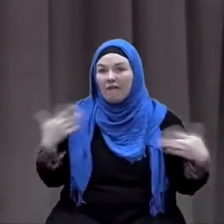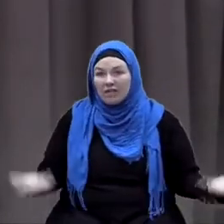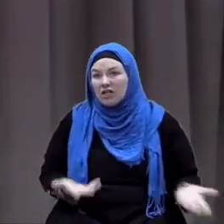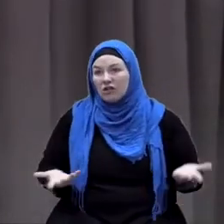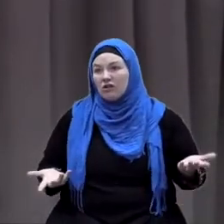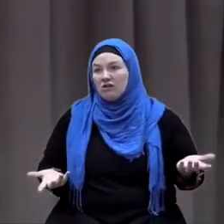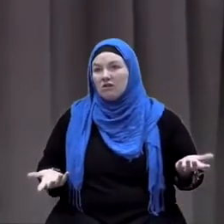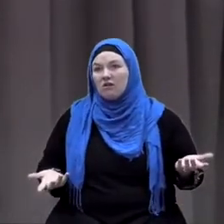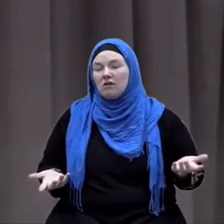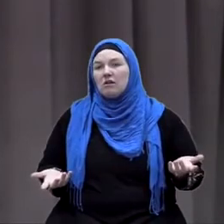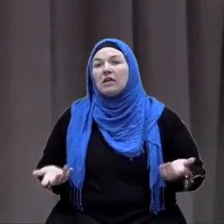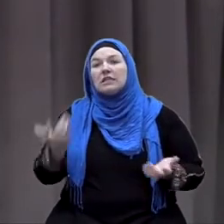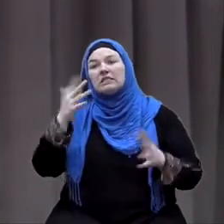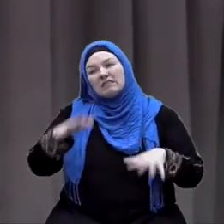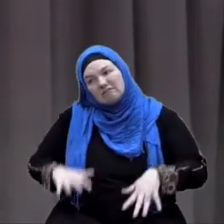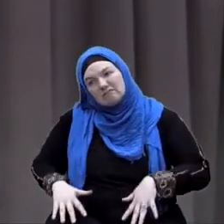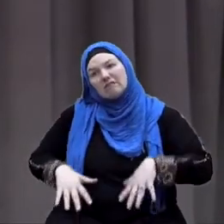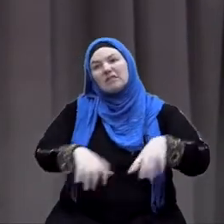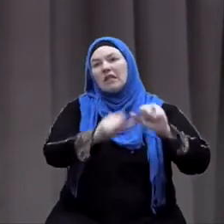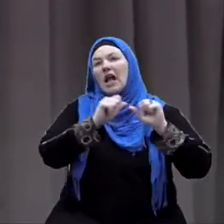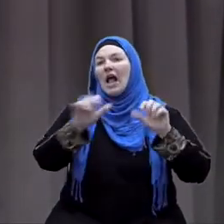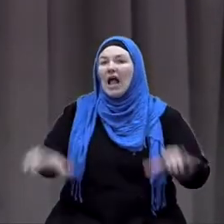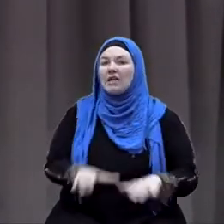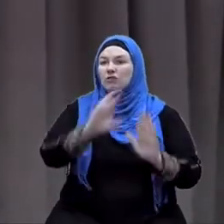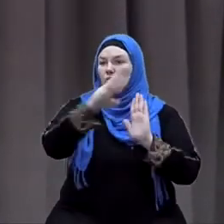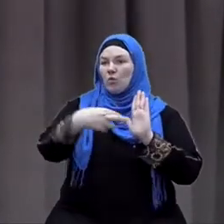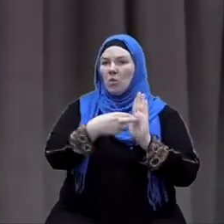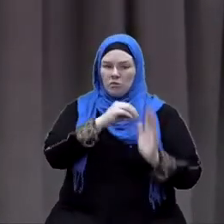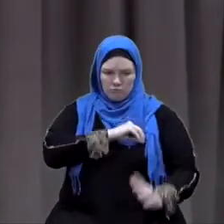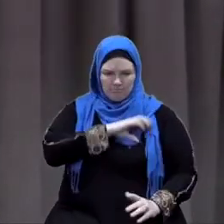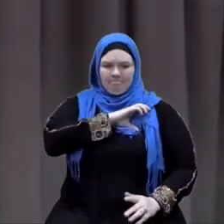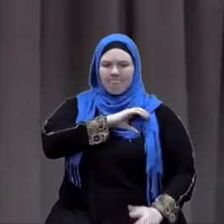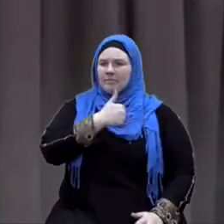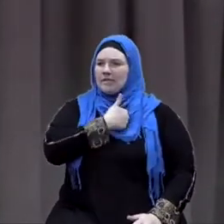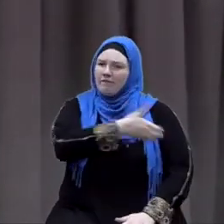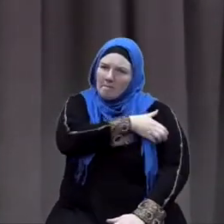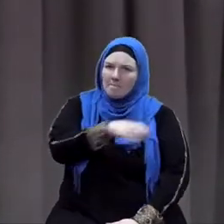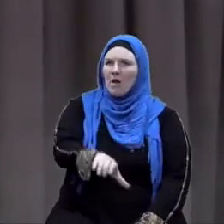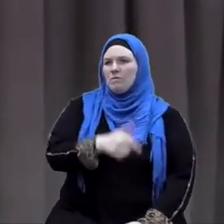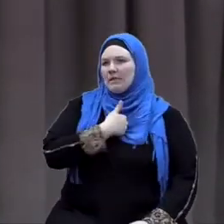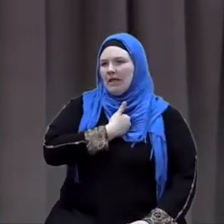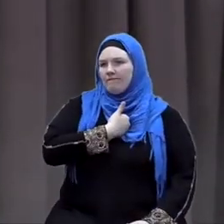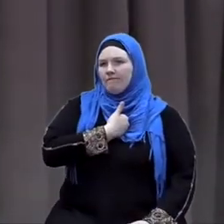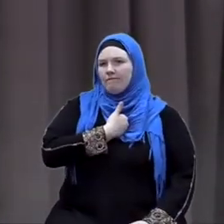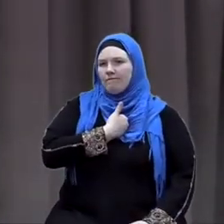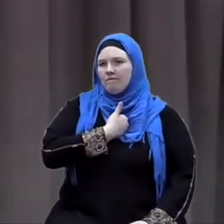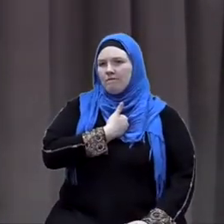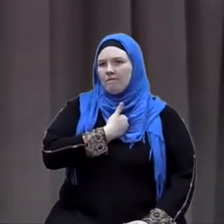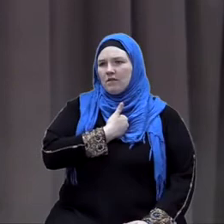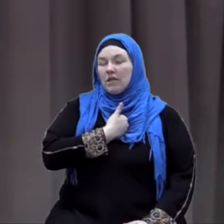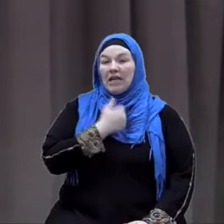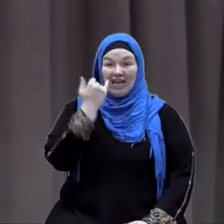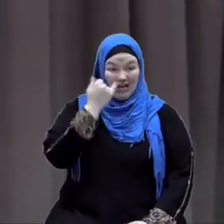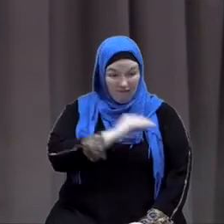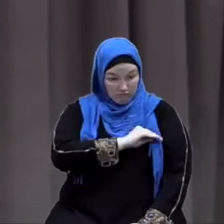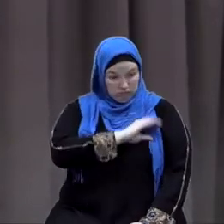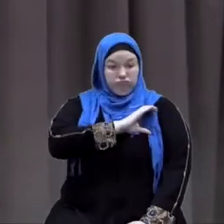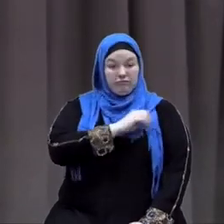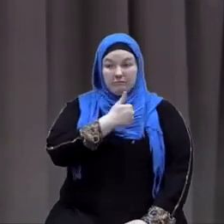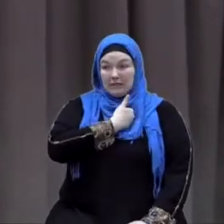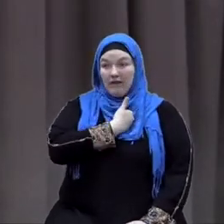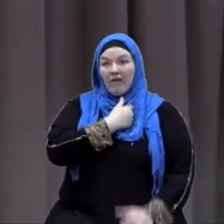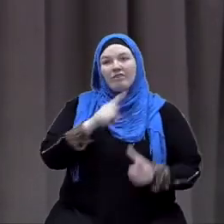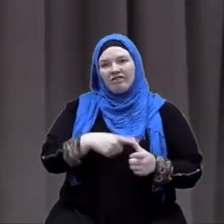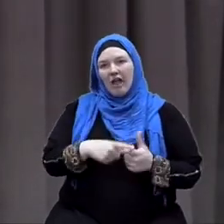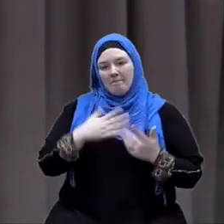an active role in building yourself. In building yourself, you're advancing the cause of the